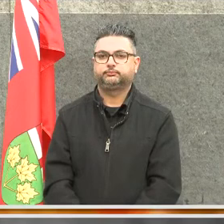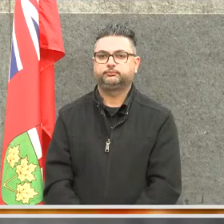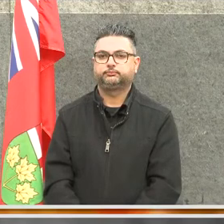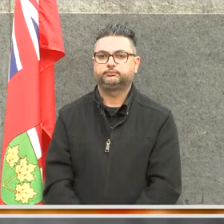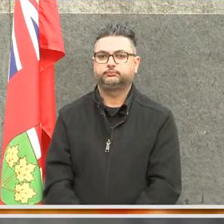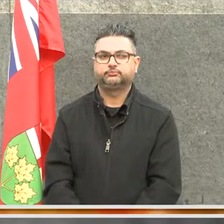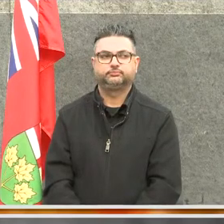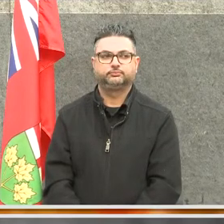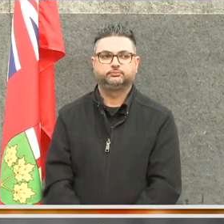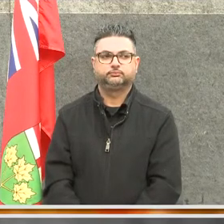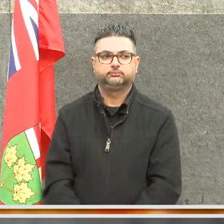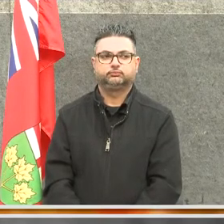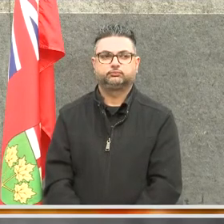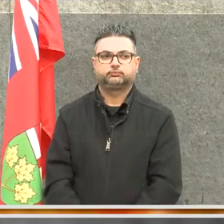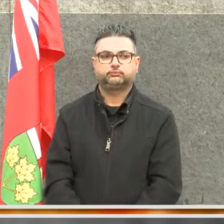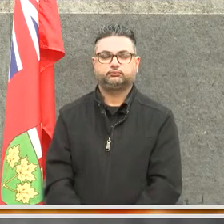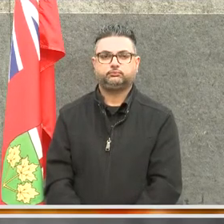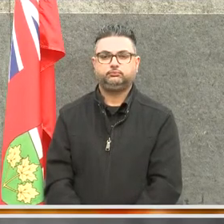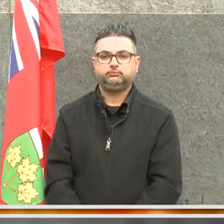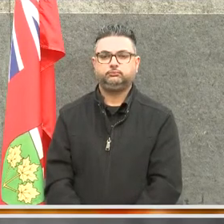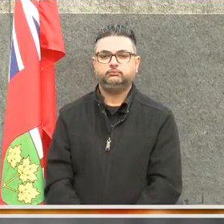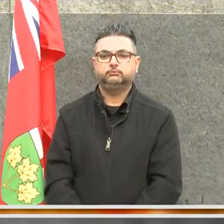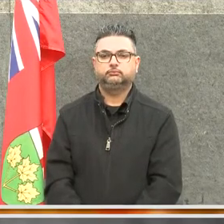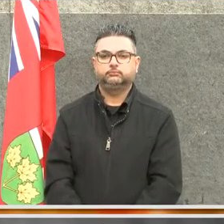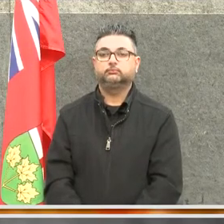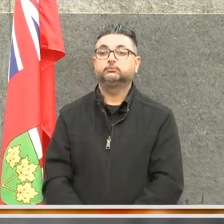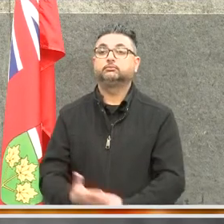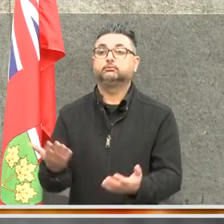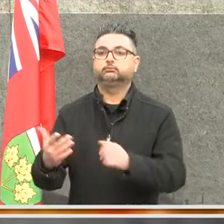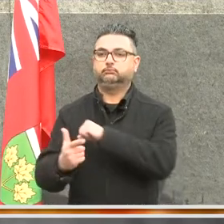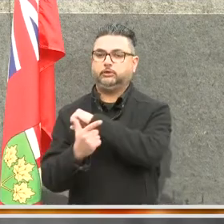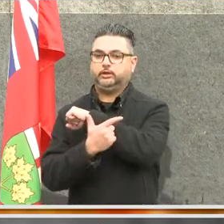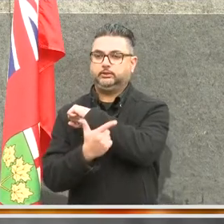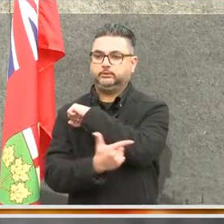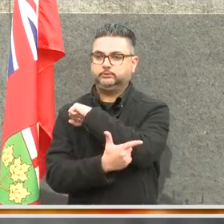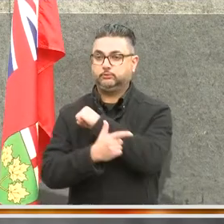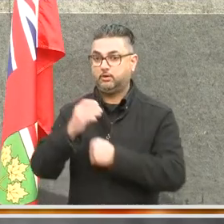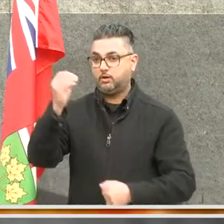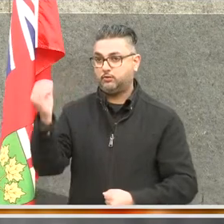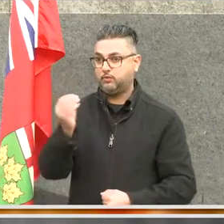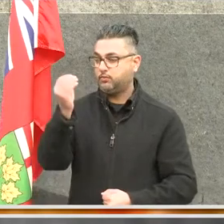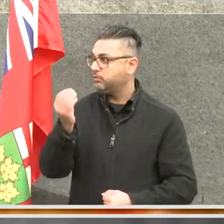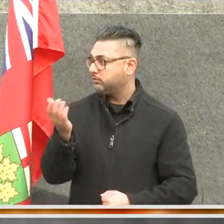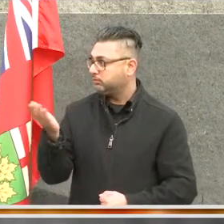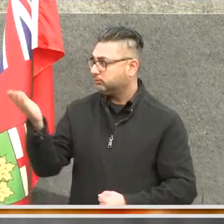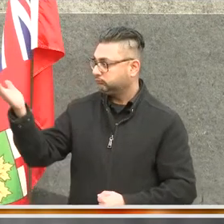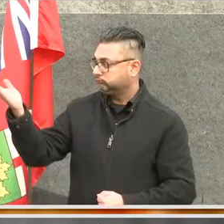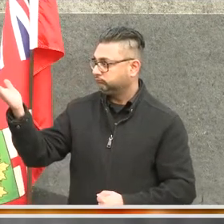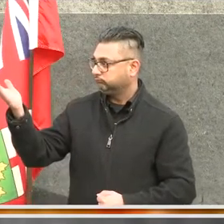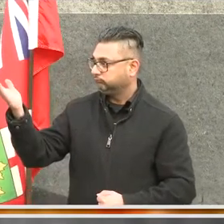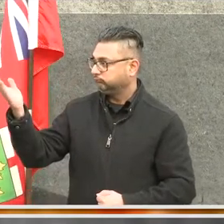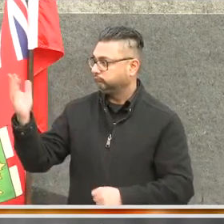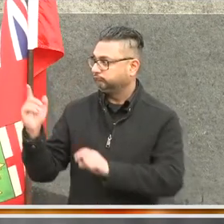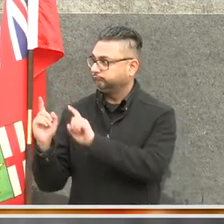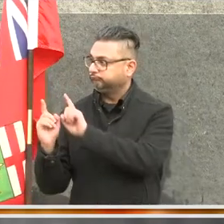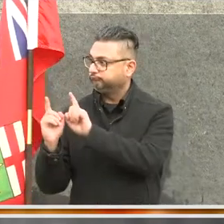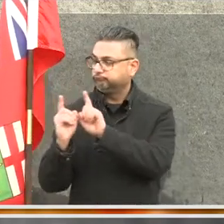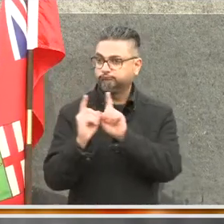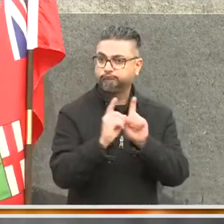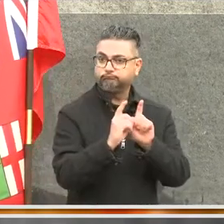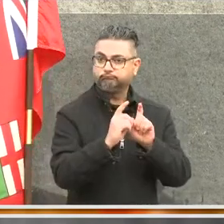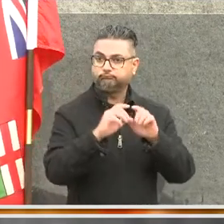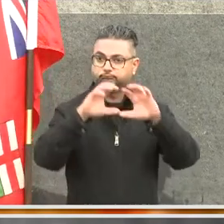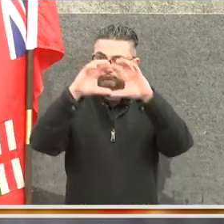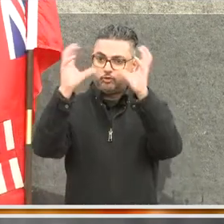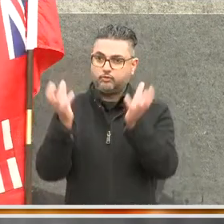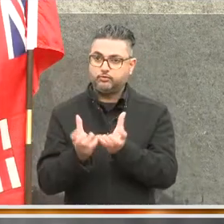On behalf of the Legislative Assembly of Ontario, au nom de l'Assemblée législative de l'Ontario, the Honorable Ted Arnott,